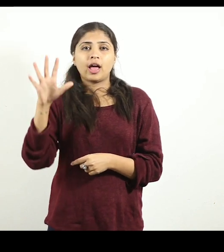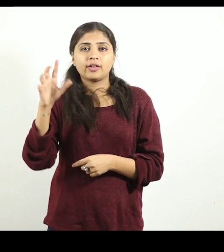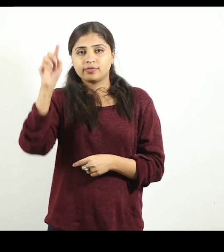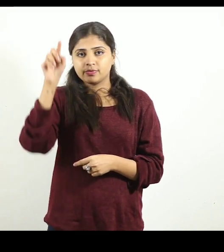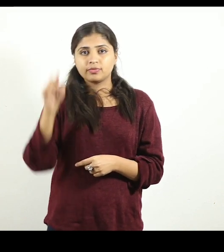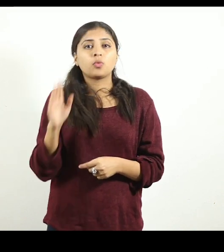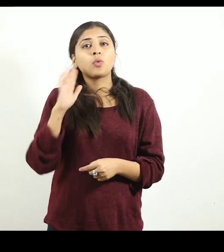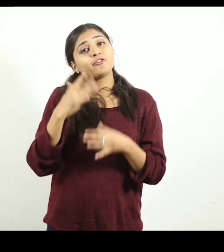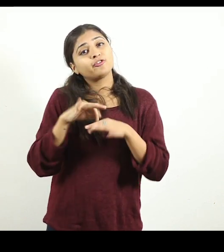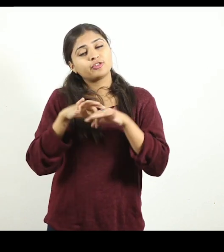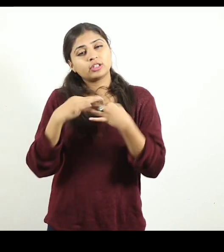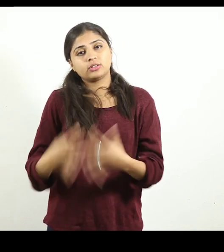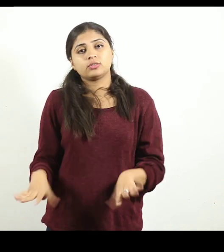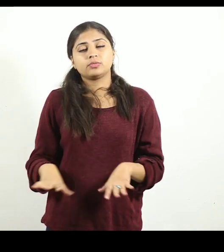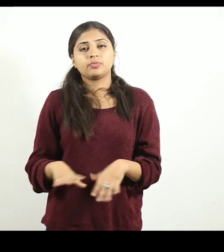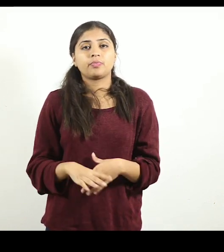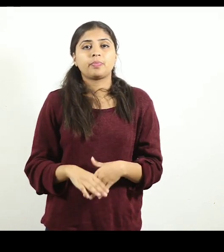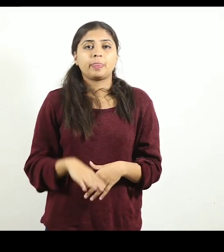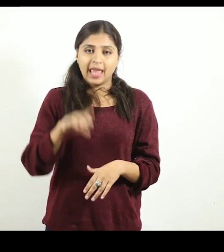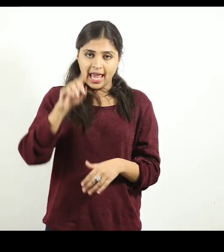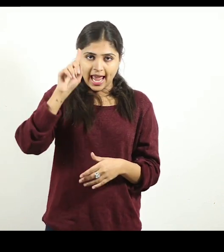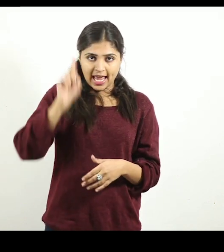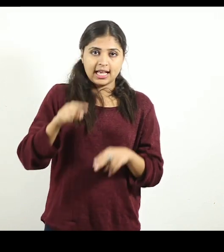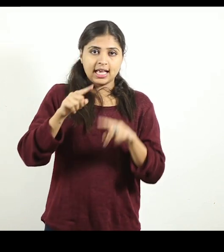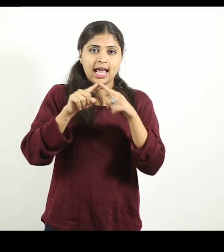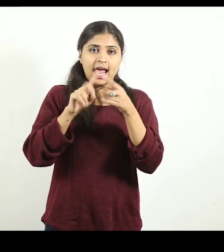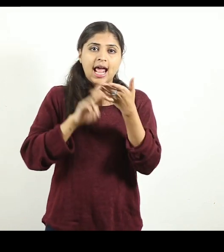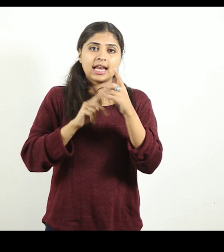complete. Hit the enter key on your keyboard.